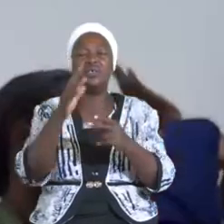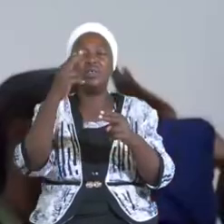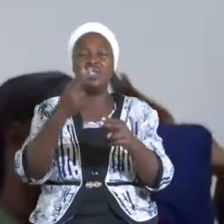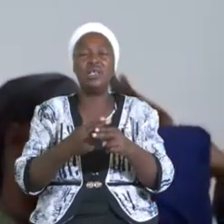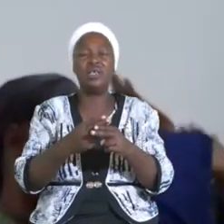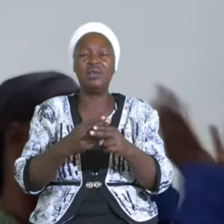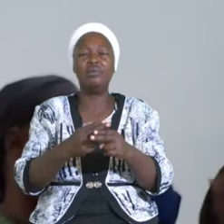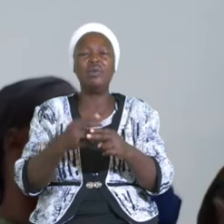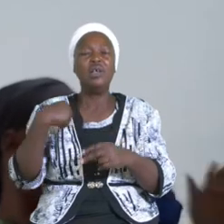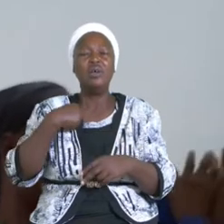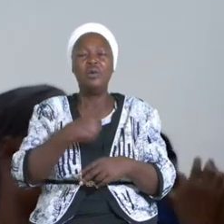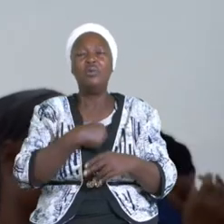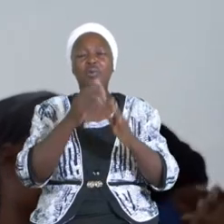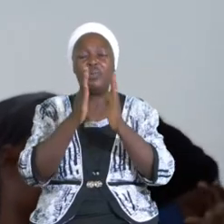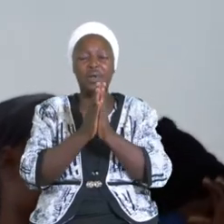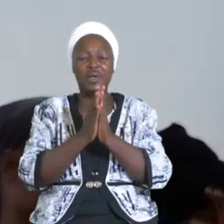we pray.